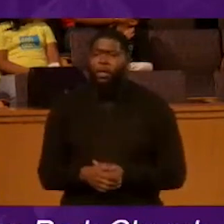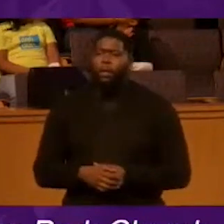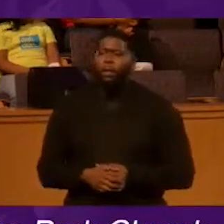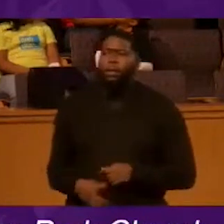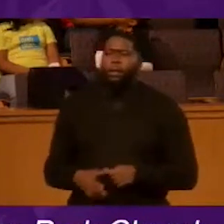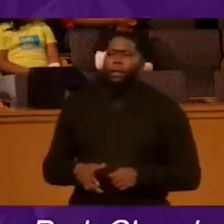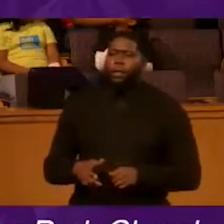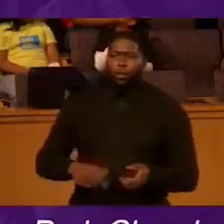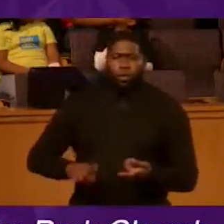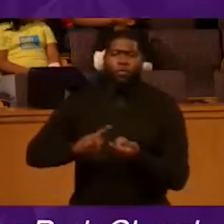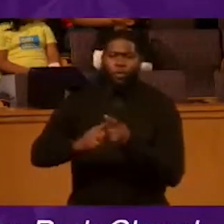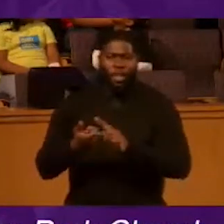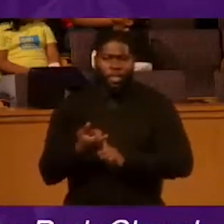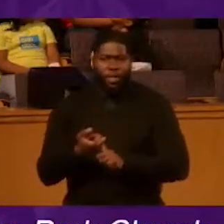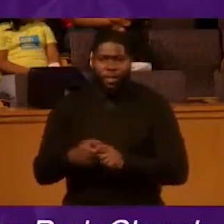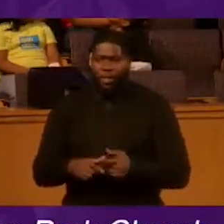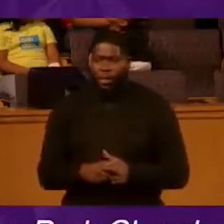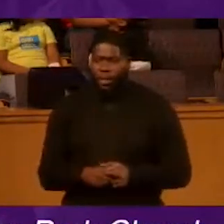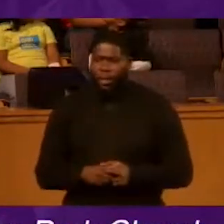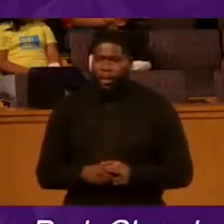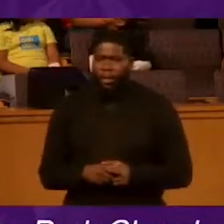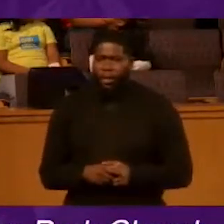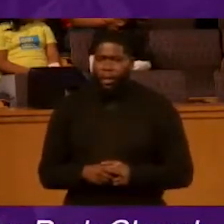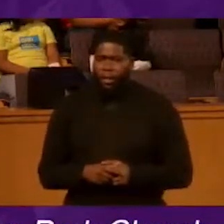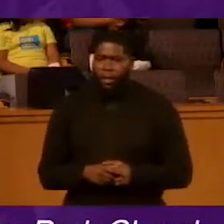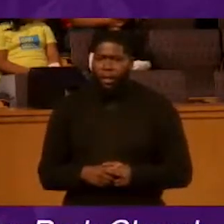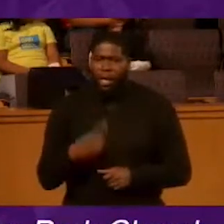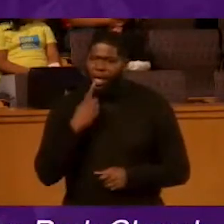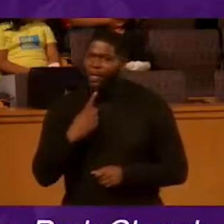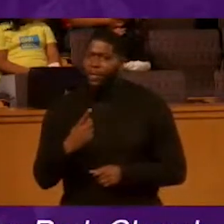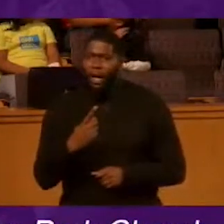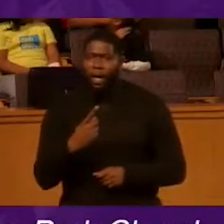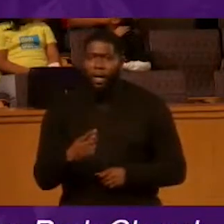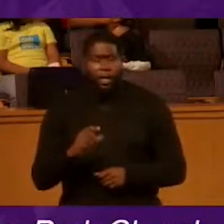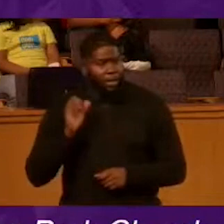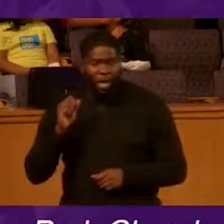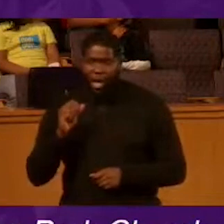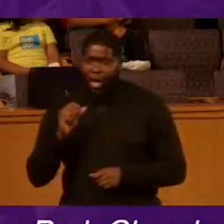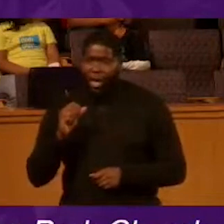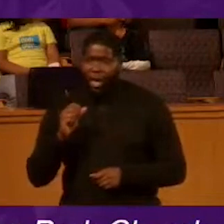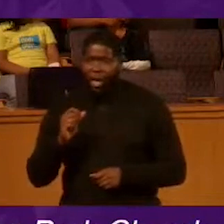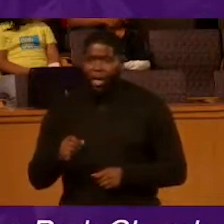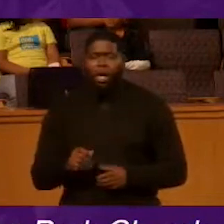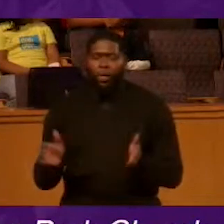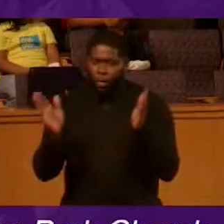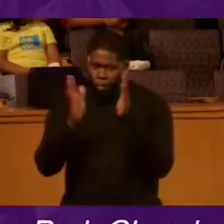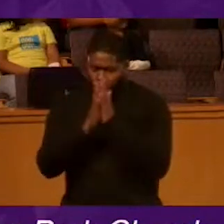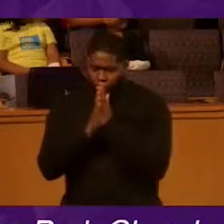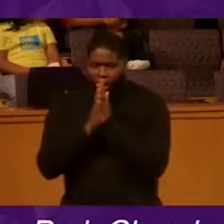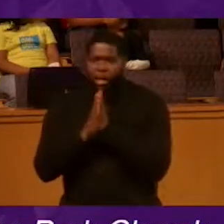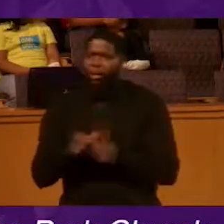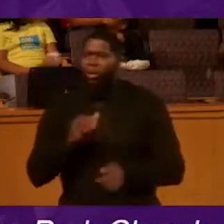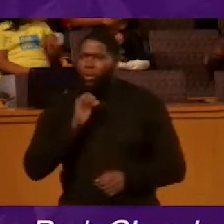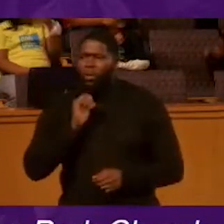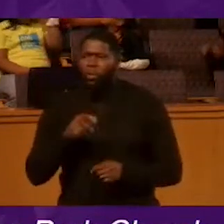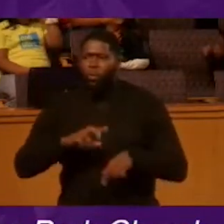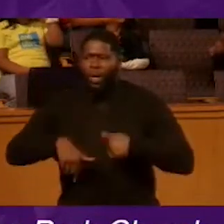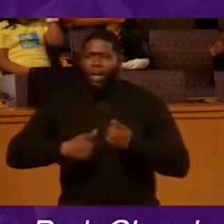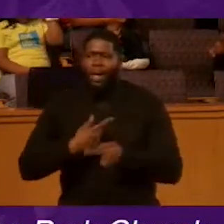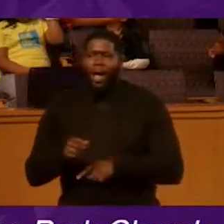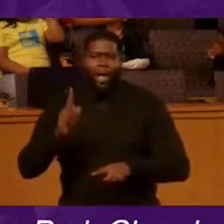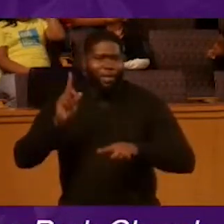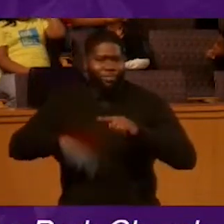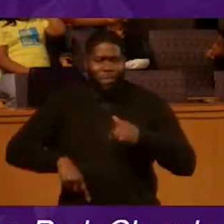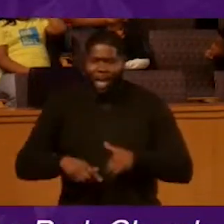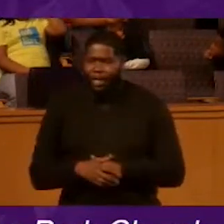of them are close friends. And I'll say, you know, hey, I just, and they will pray when I can't. On behalf of